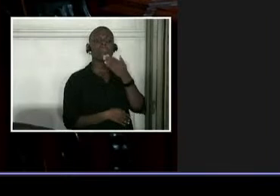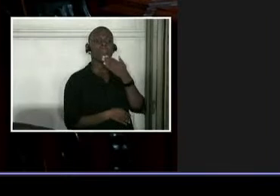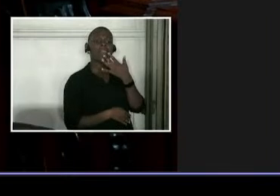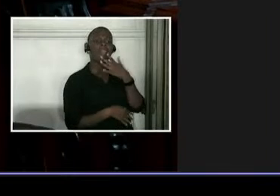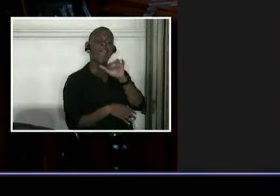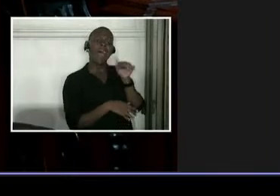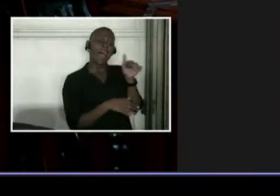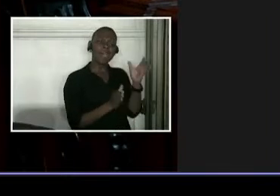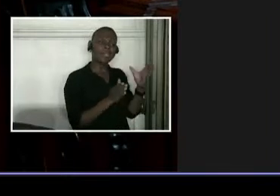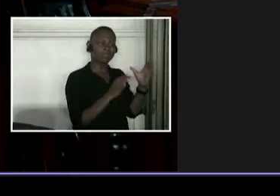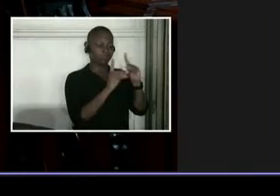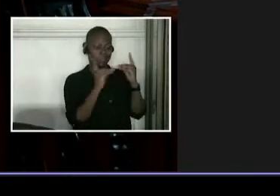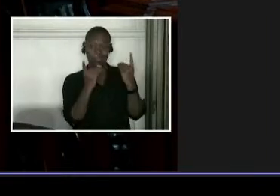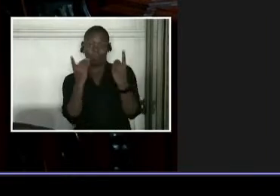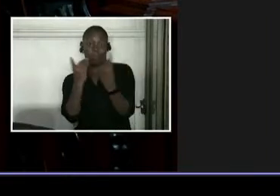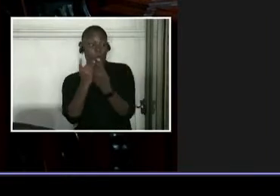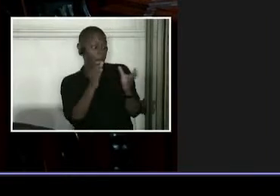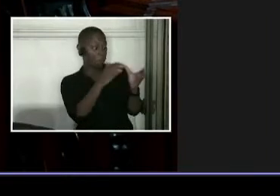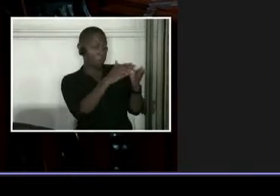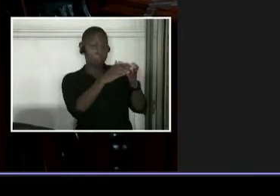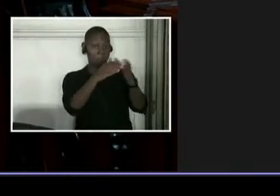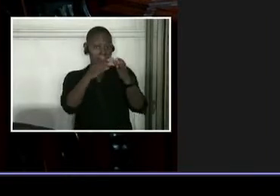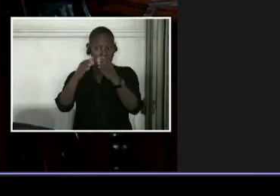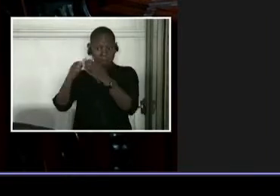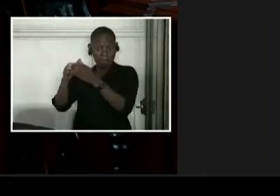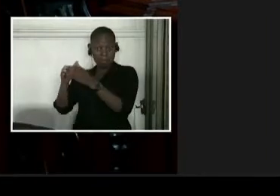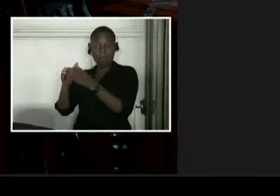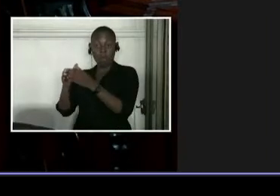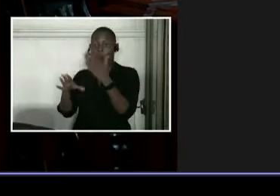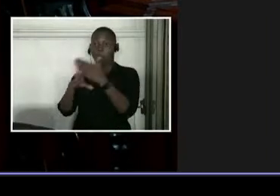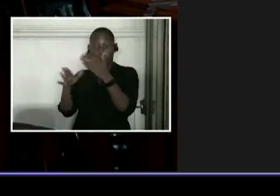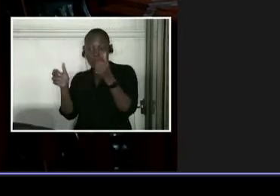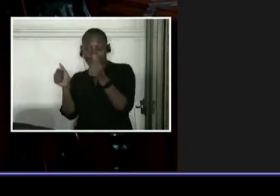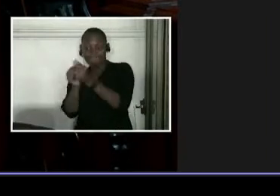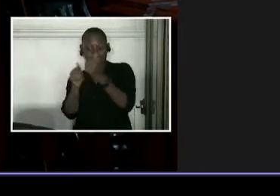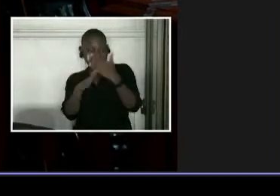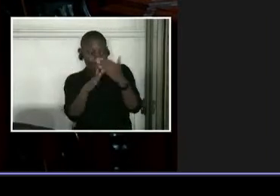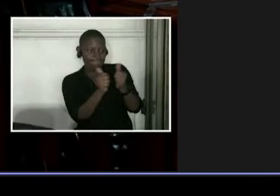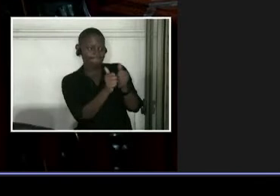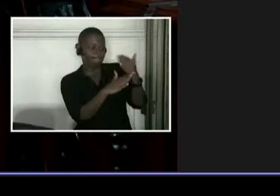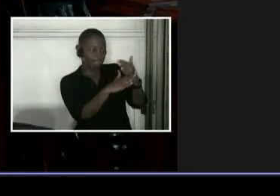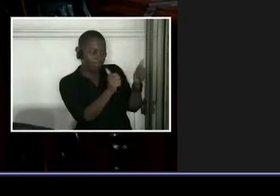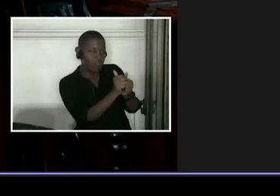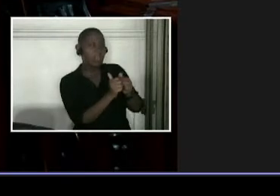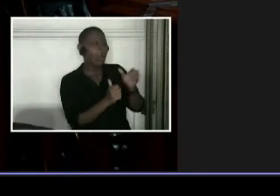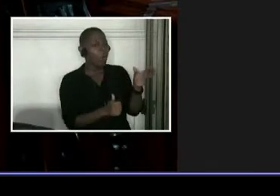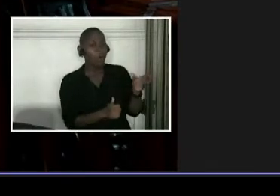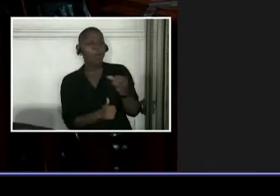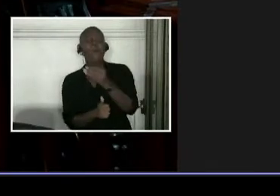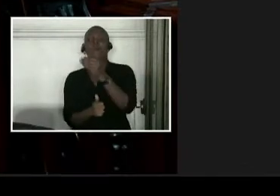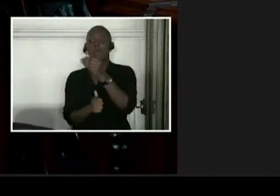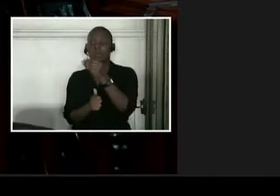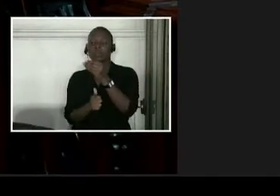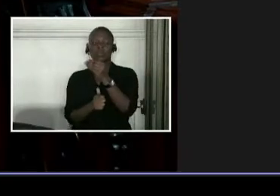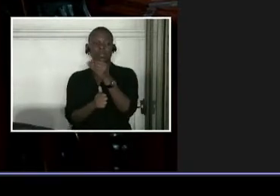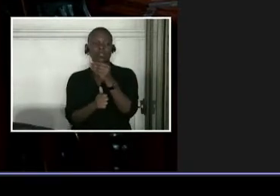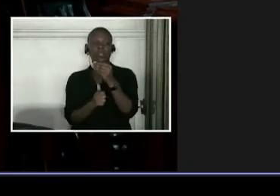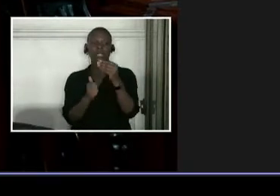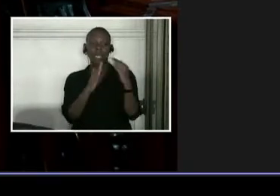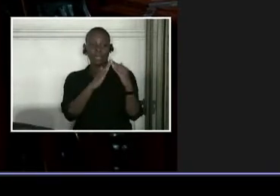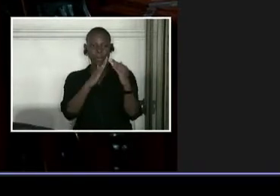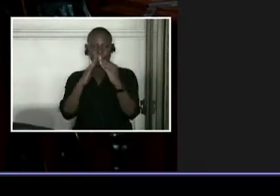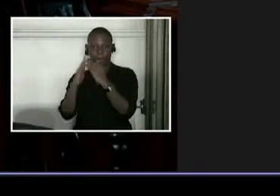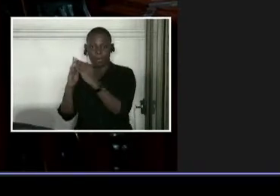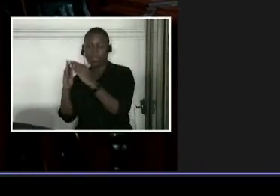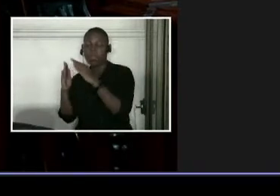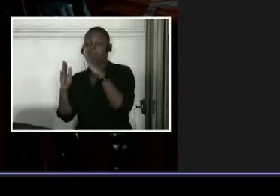amanye esisebenzisana nawo lapha eminyangweni ezokuhlaliswa kwabantu, portfolio committee yonke yaka Human Settlements. Ladies and